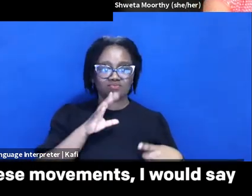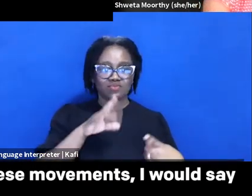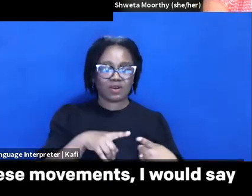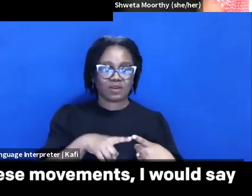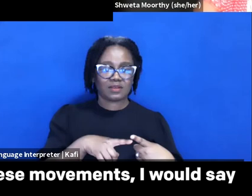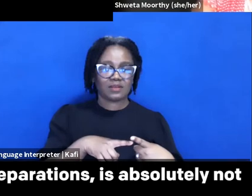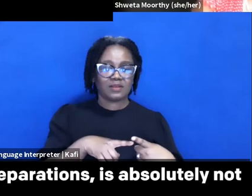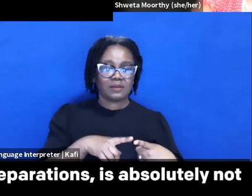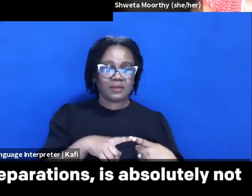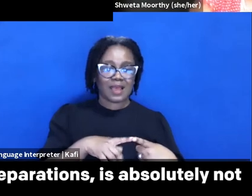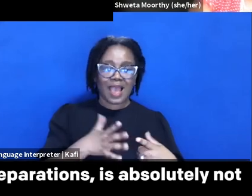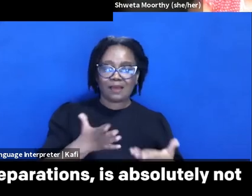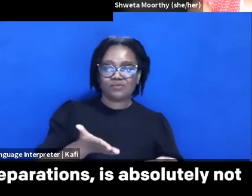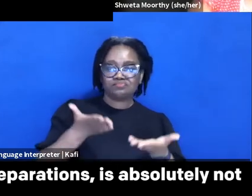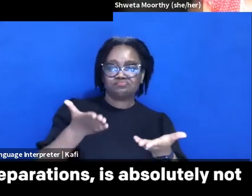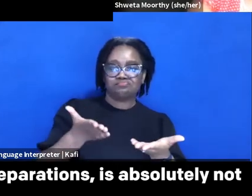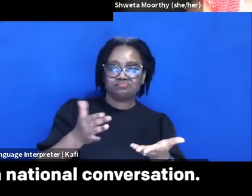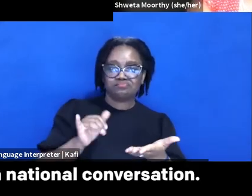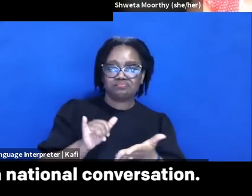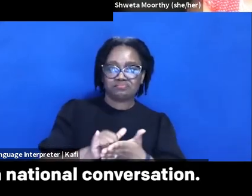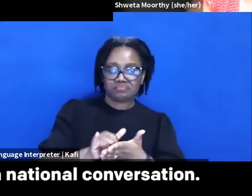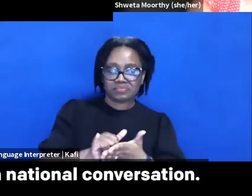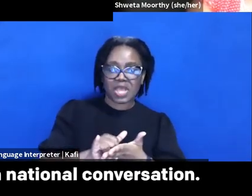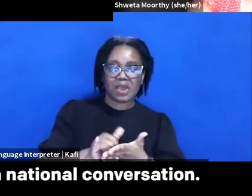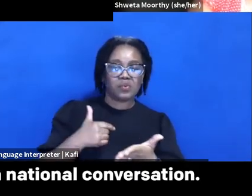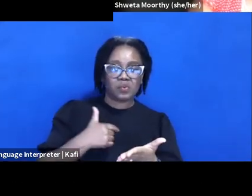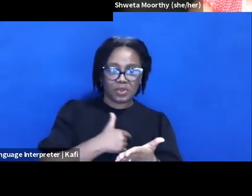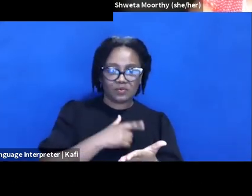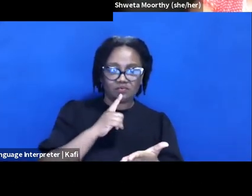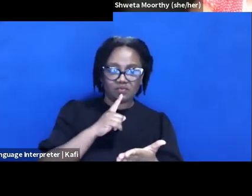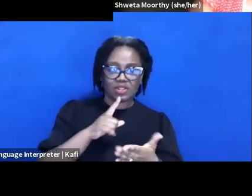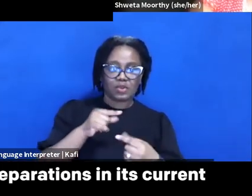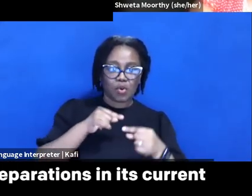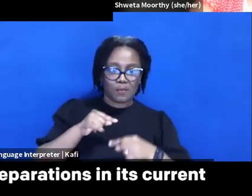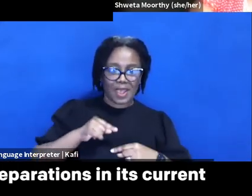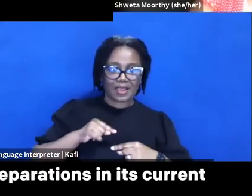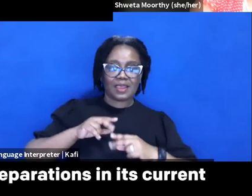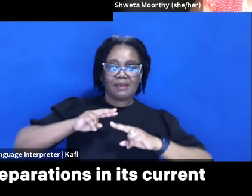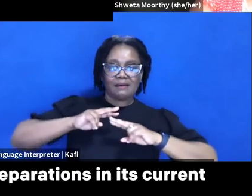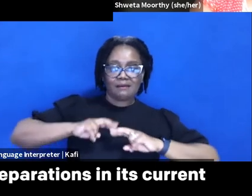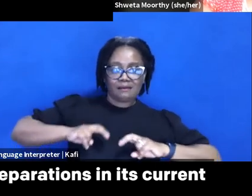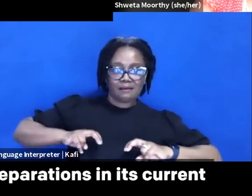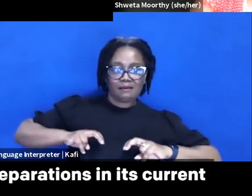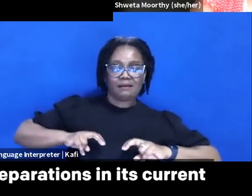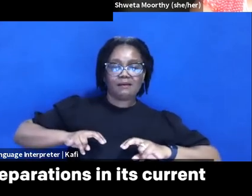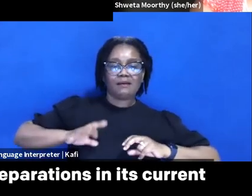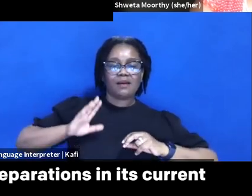movements. I would say that reparations is absolutely not a national conversation. Reparations in its